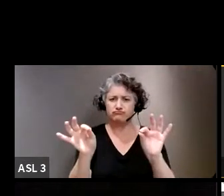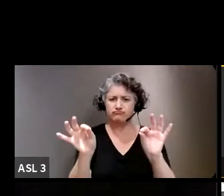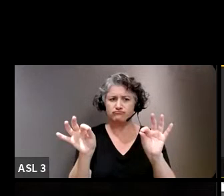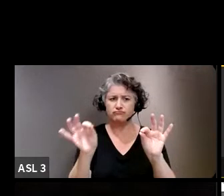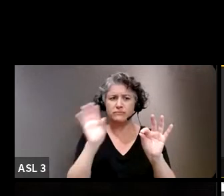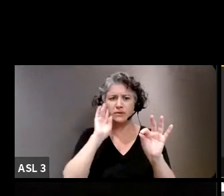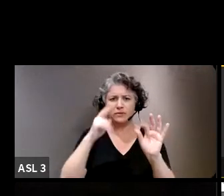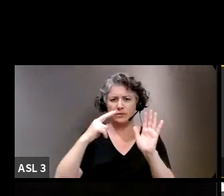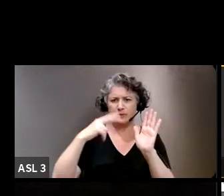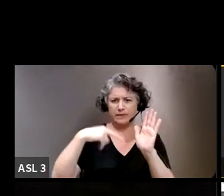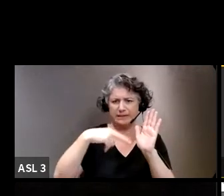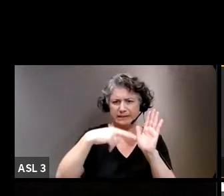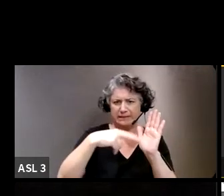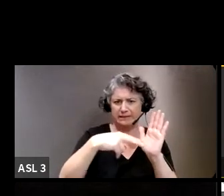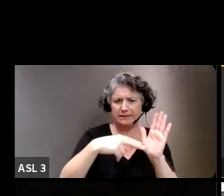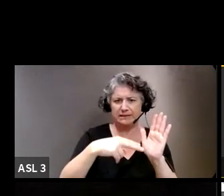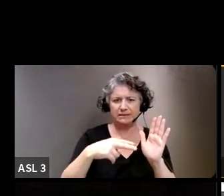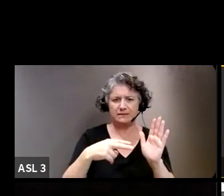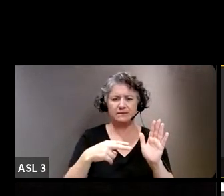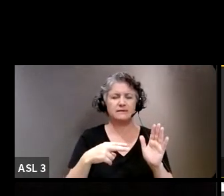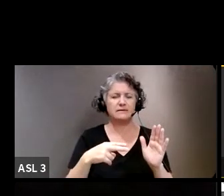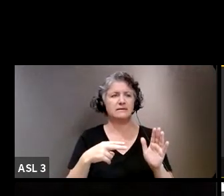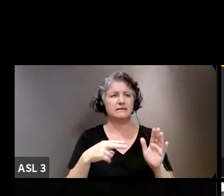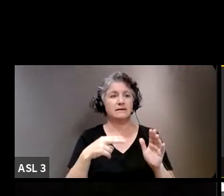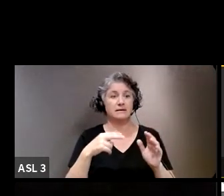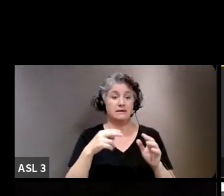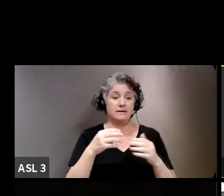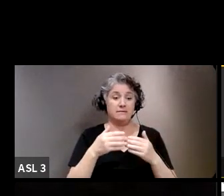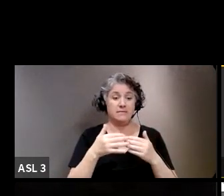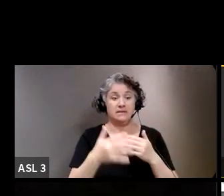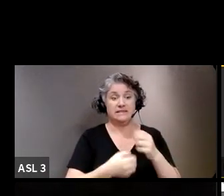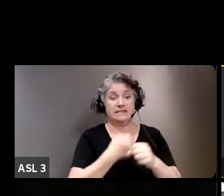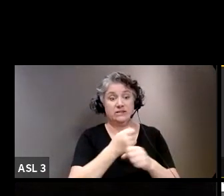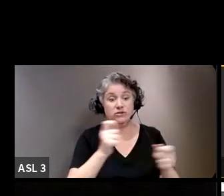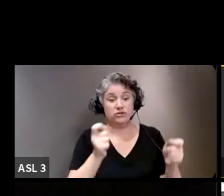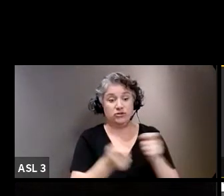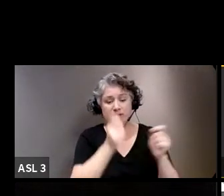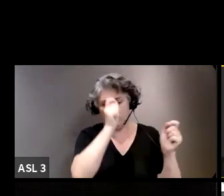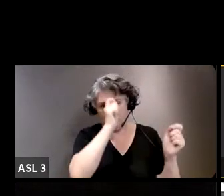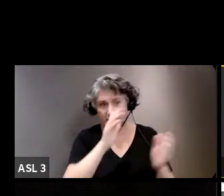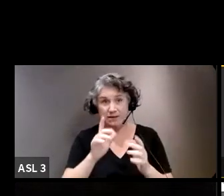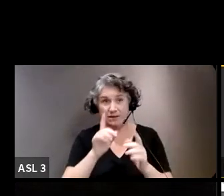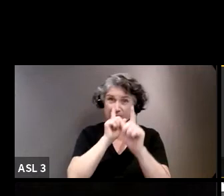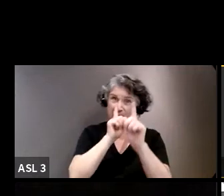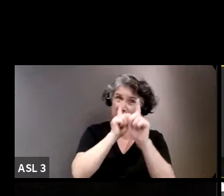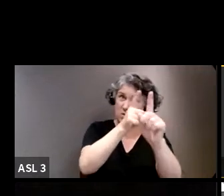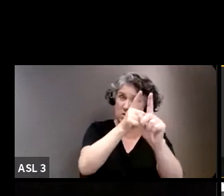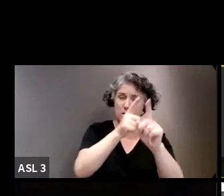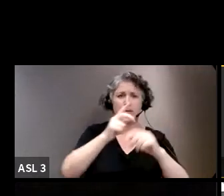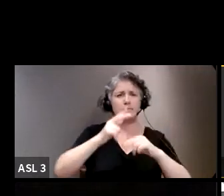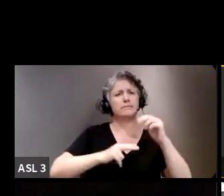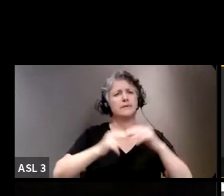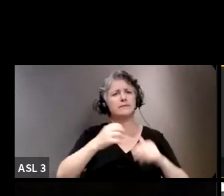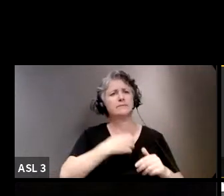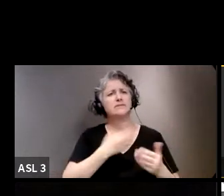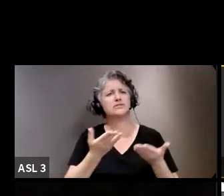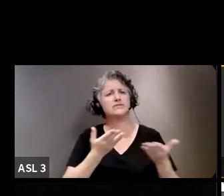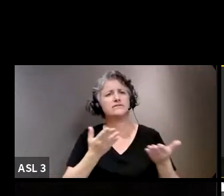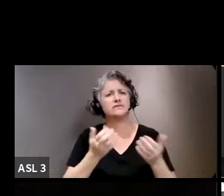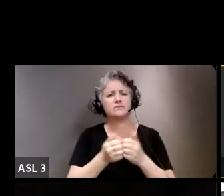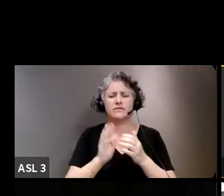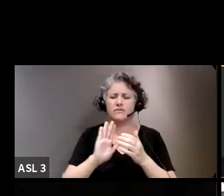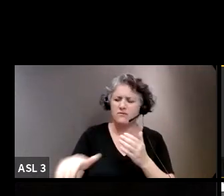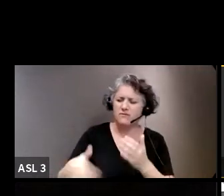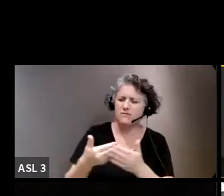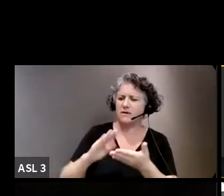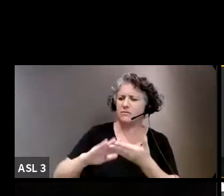it the end state vision of this multi-year change strategy is to build a police service where every community member and